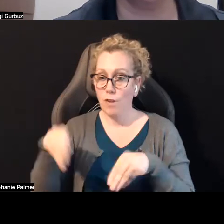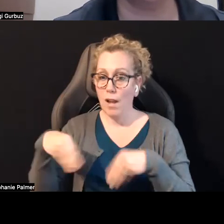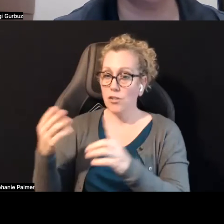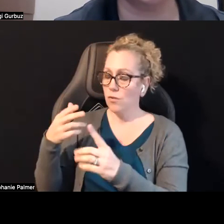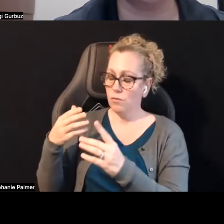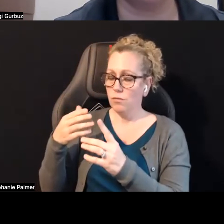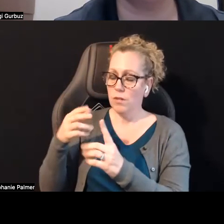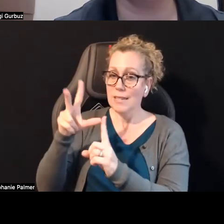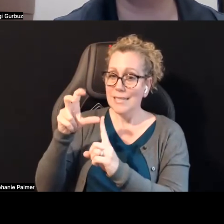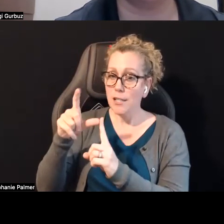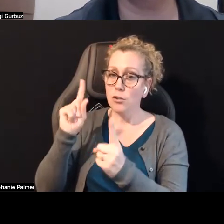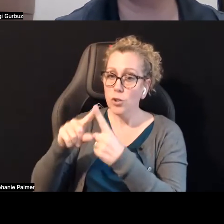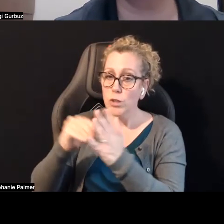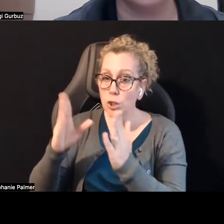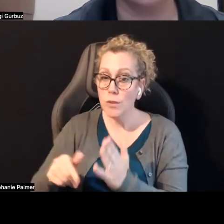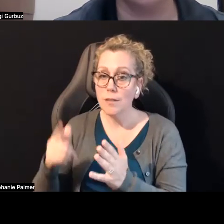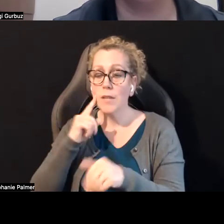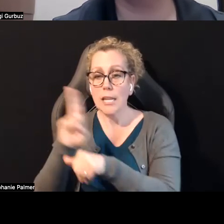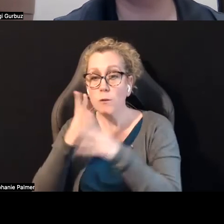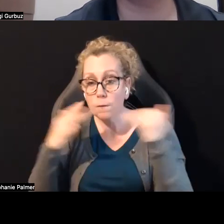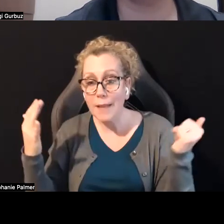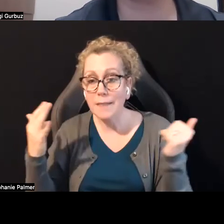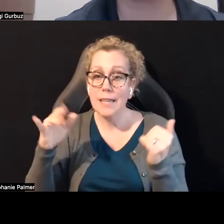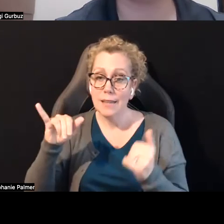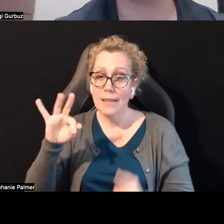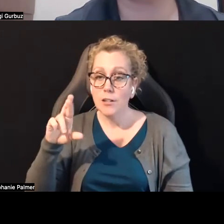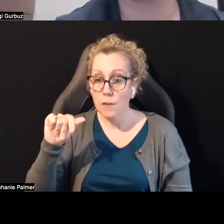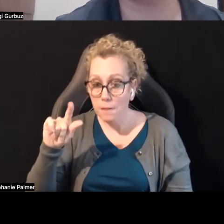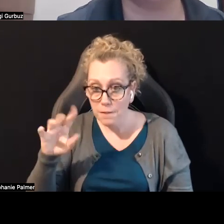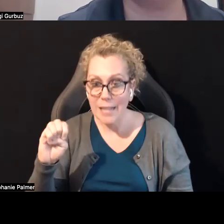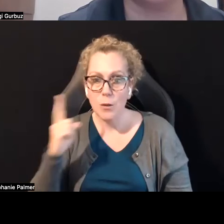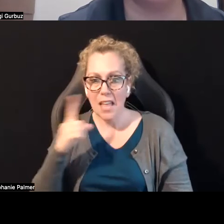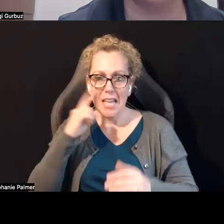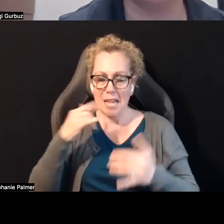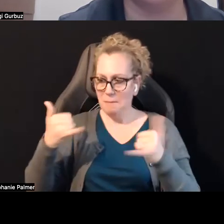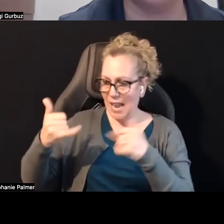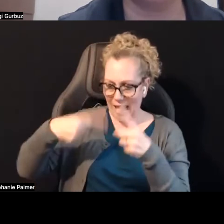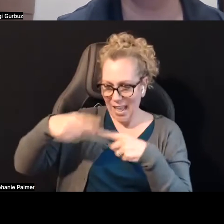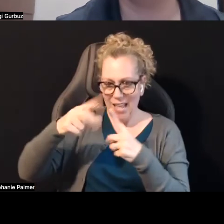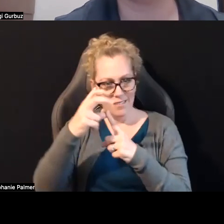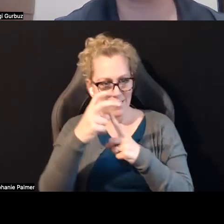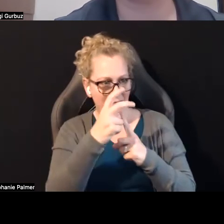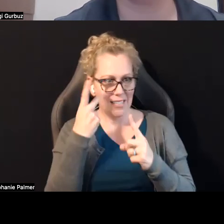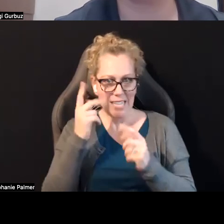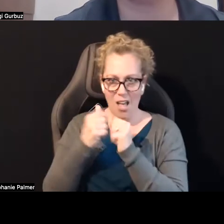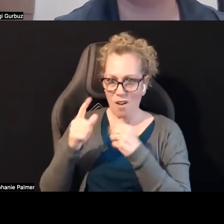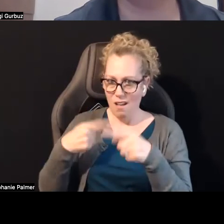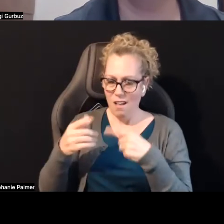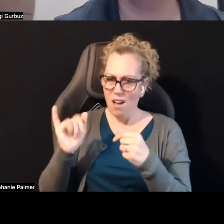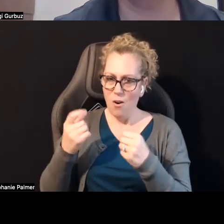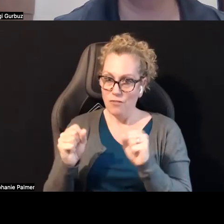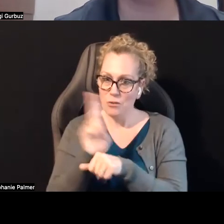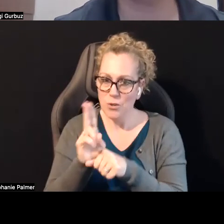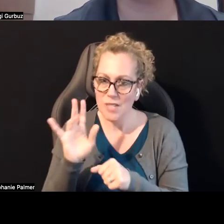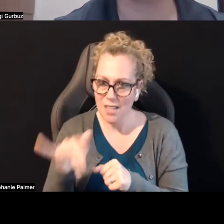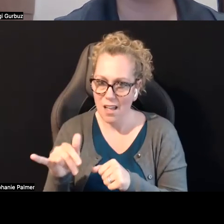the students with a more user-friendly interface so that they can just play around with the sensors and see how they work and try to use that